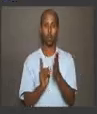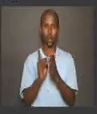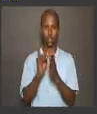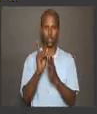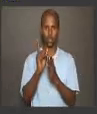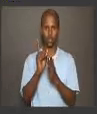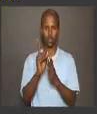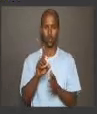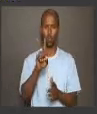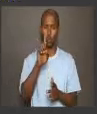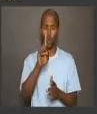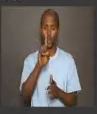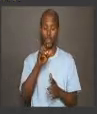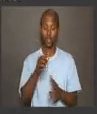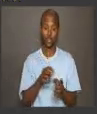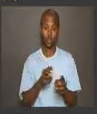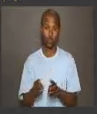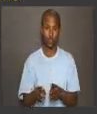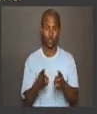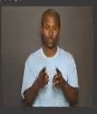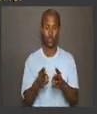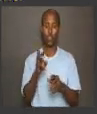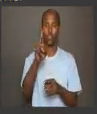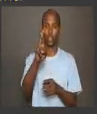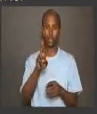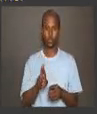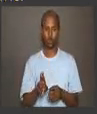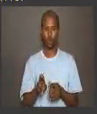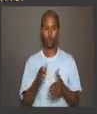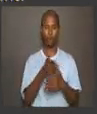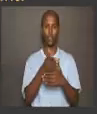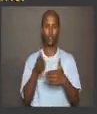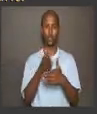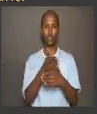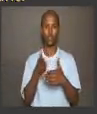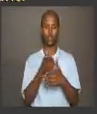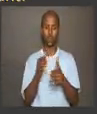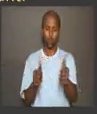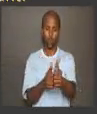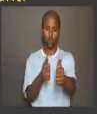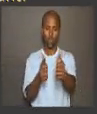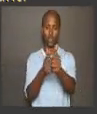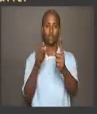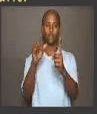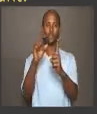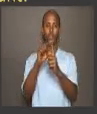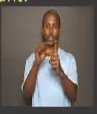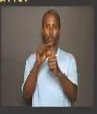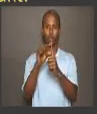is one in which the ratio between consecutive terms is